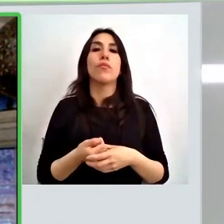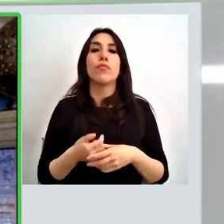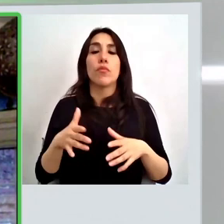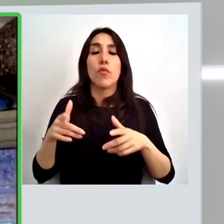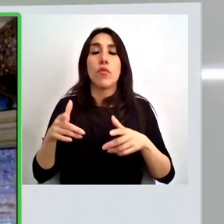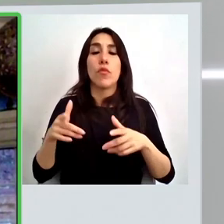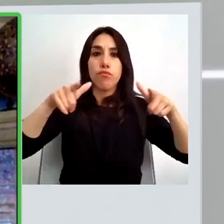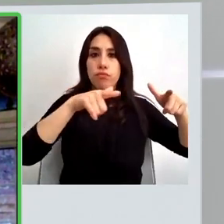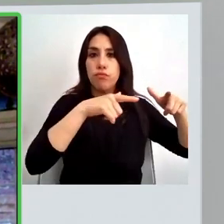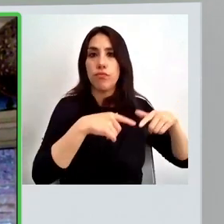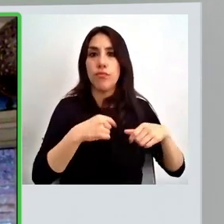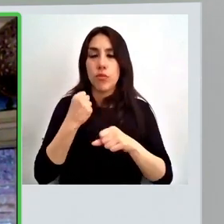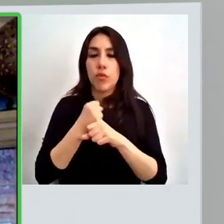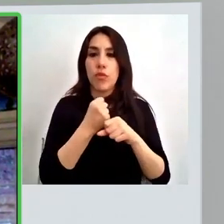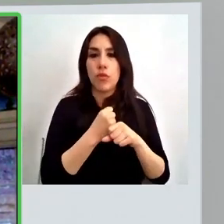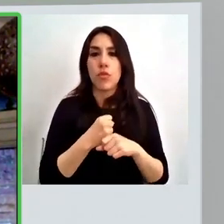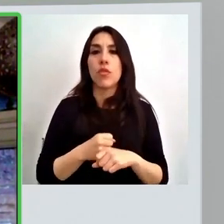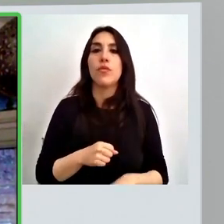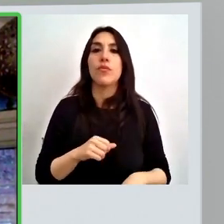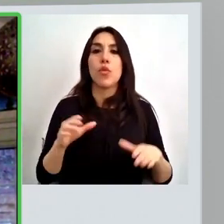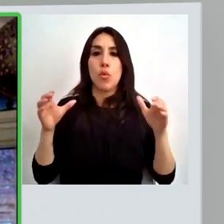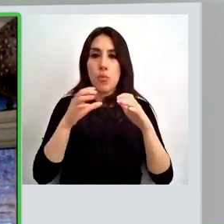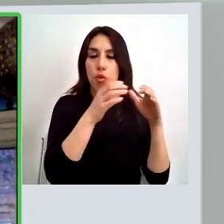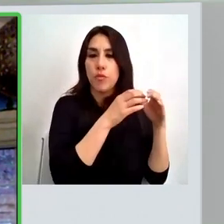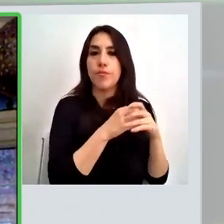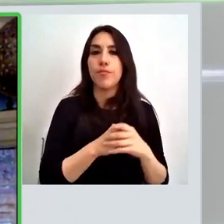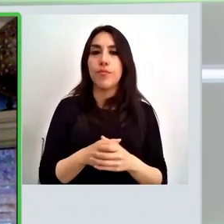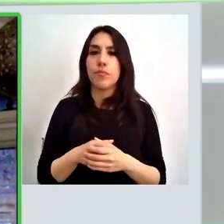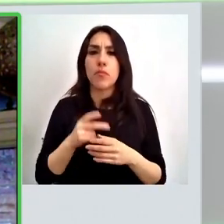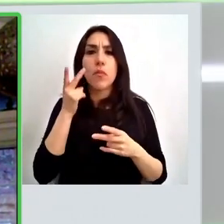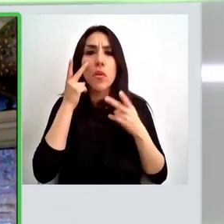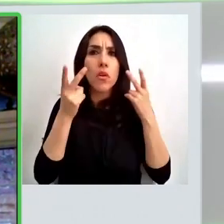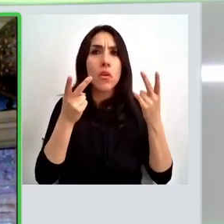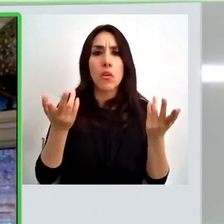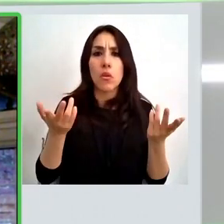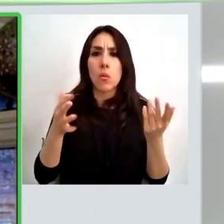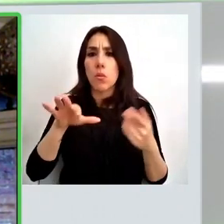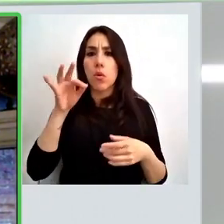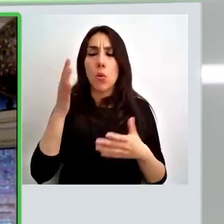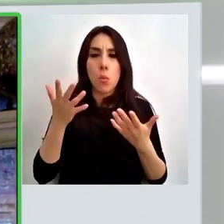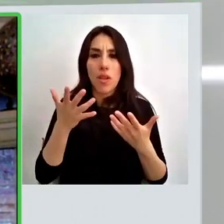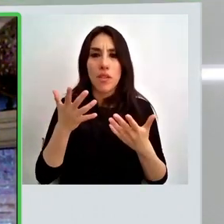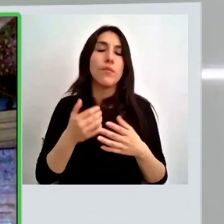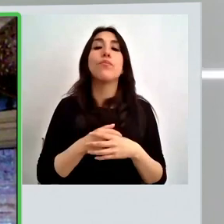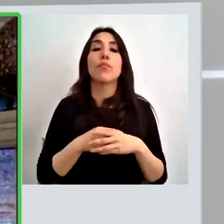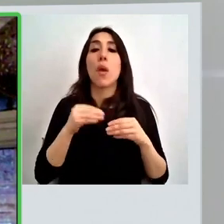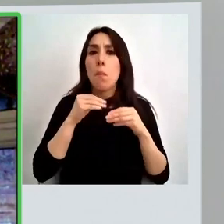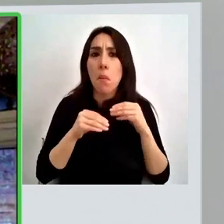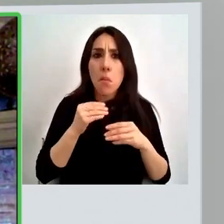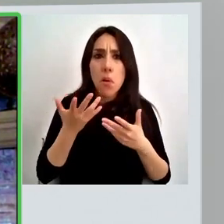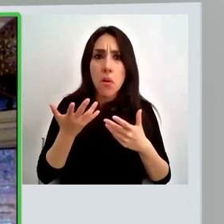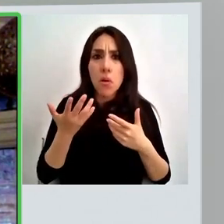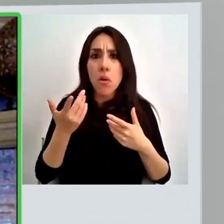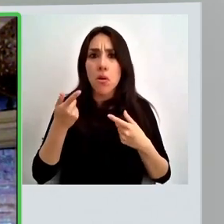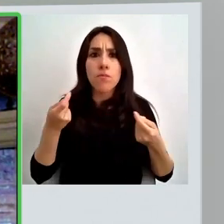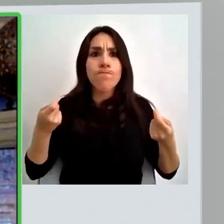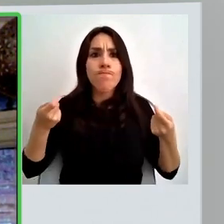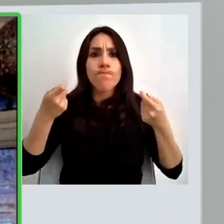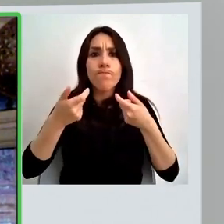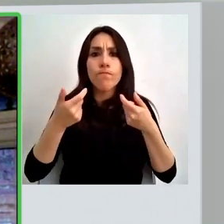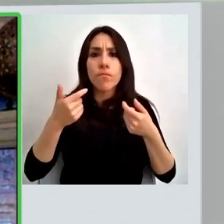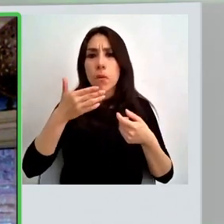are and start to better invest in the solutions that create more access. And